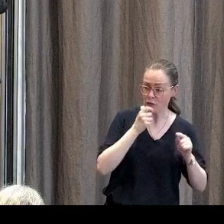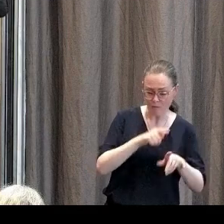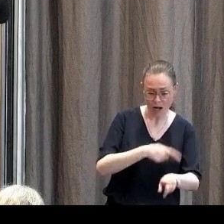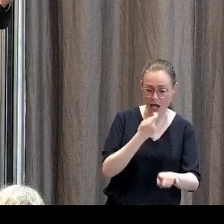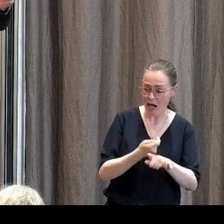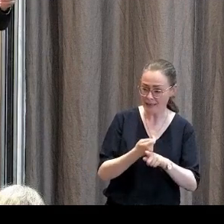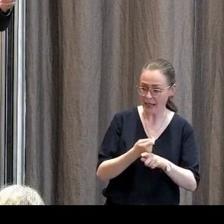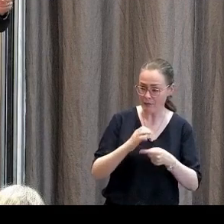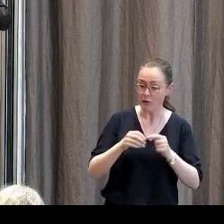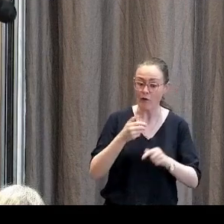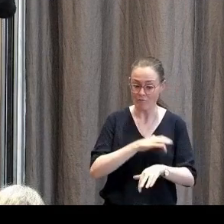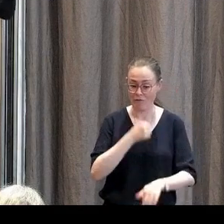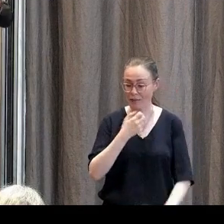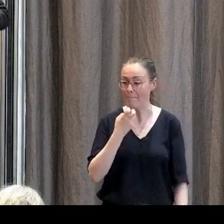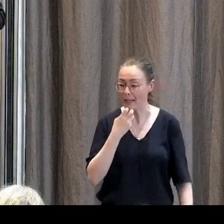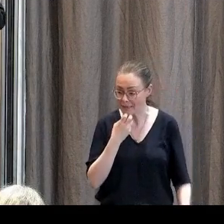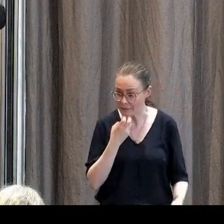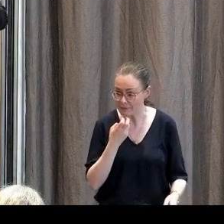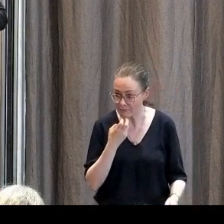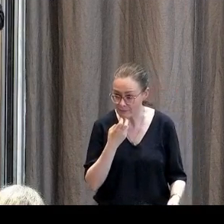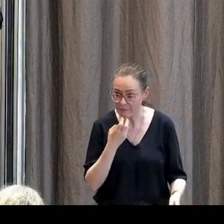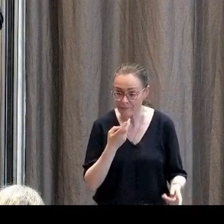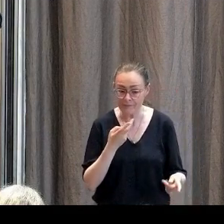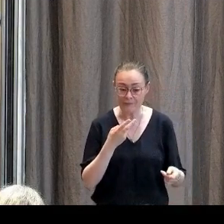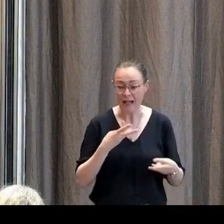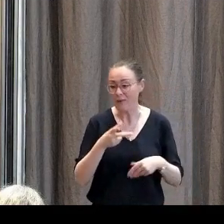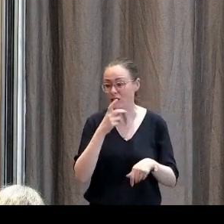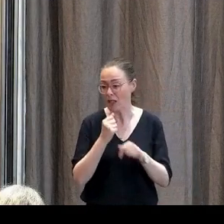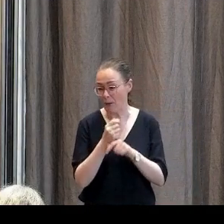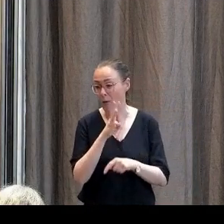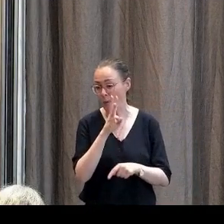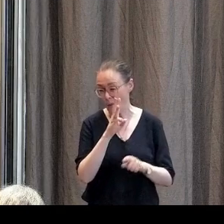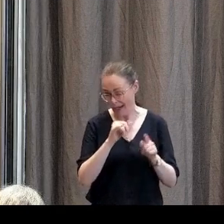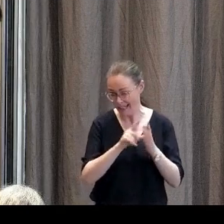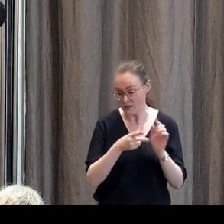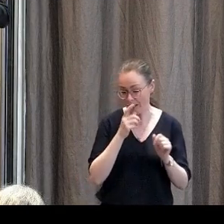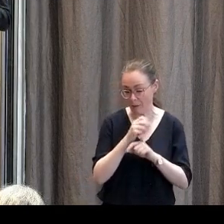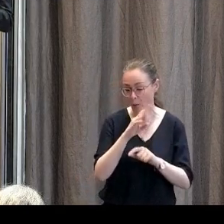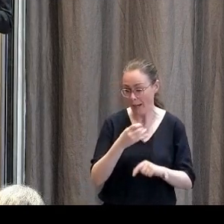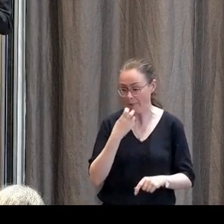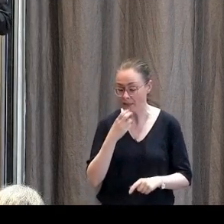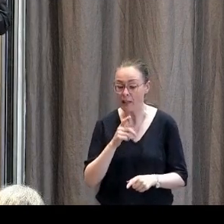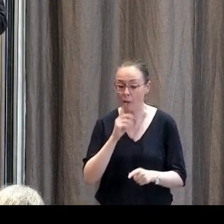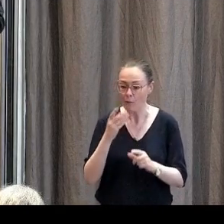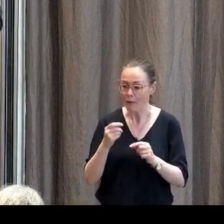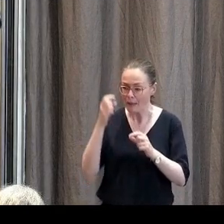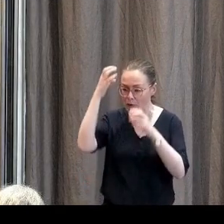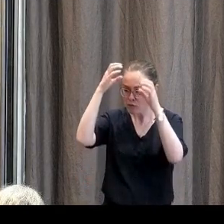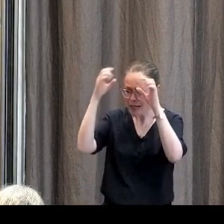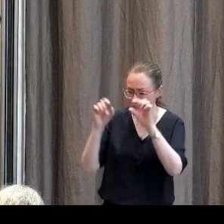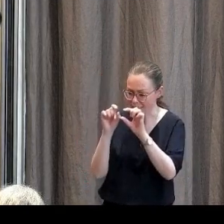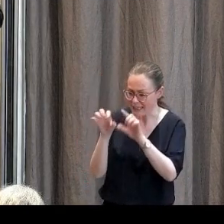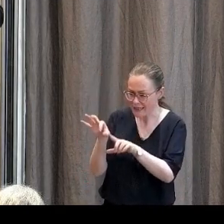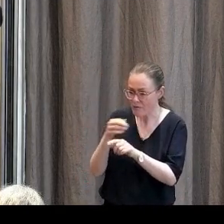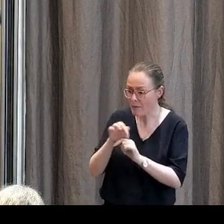time. We start with mice. I can talk about why we do that later. We take a little bit of the brain tissue out